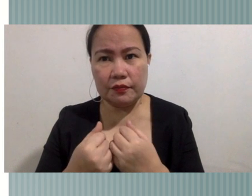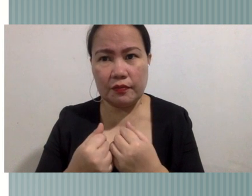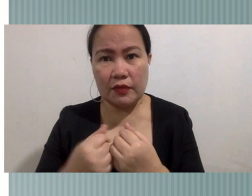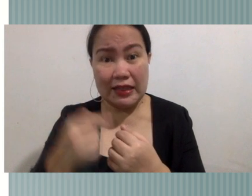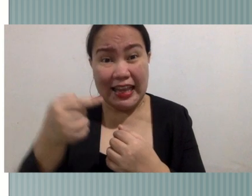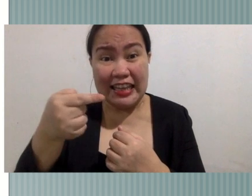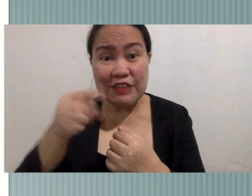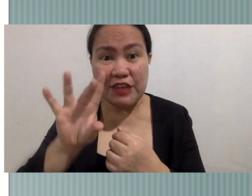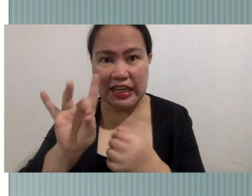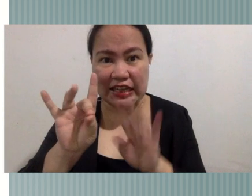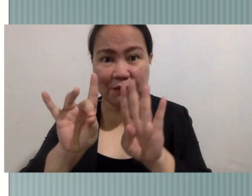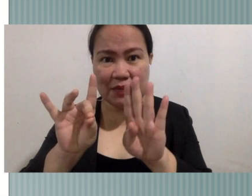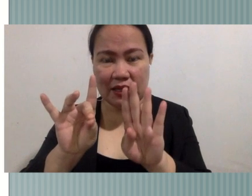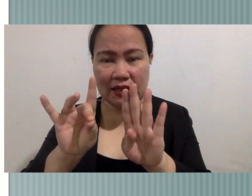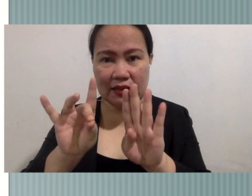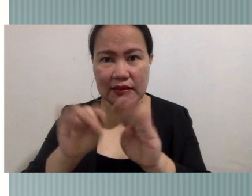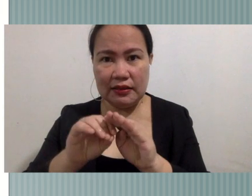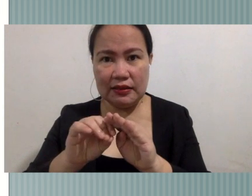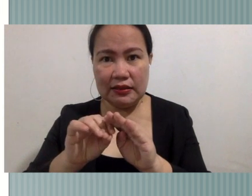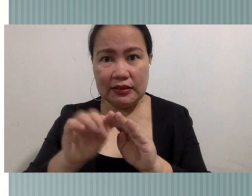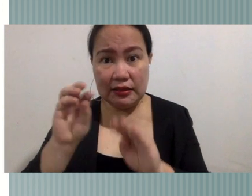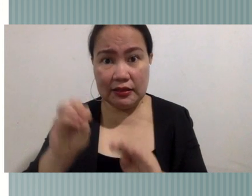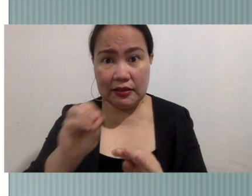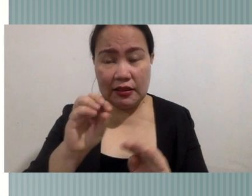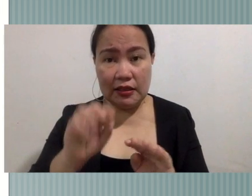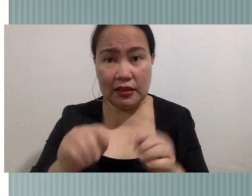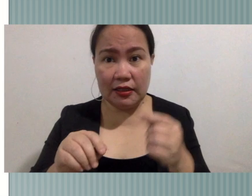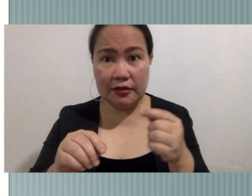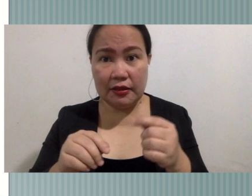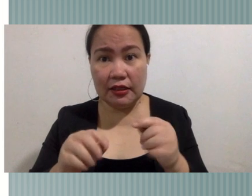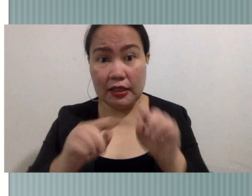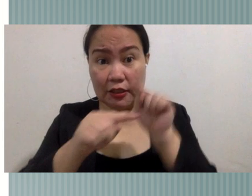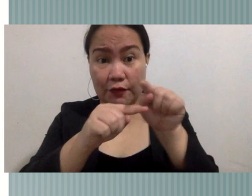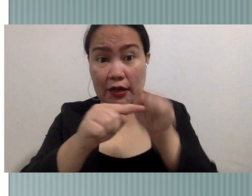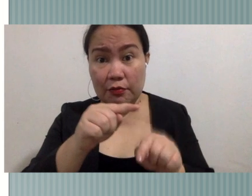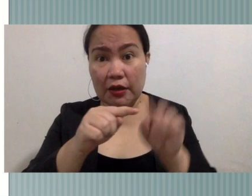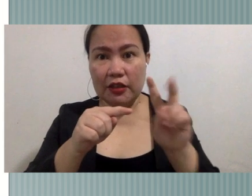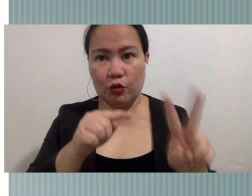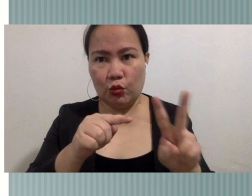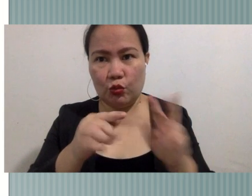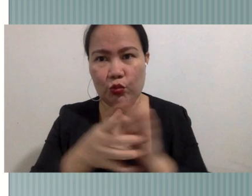is negative 8. And then, i-divide natin sa 2.